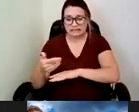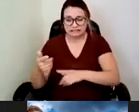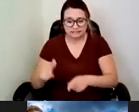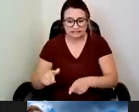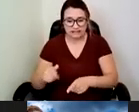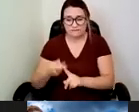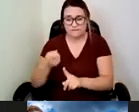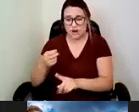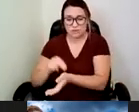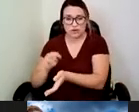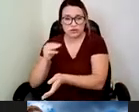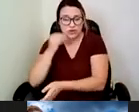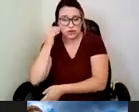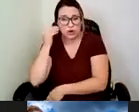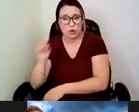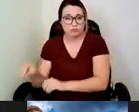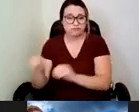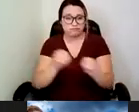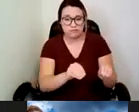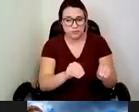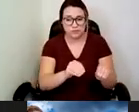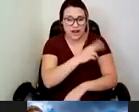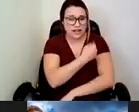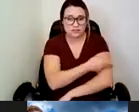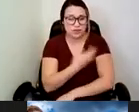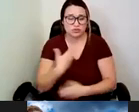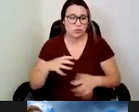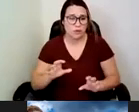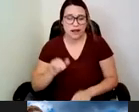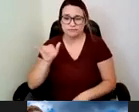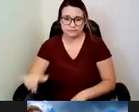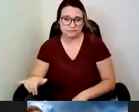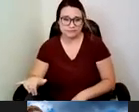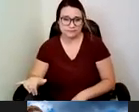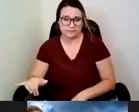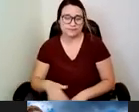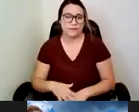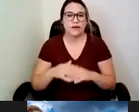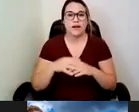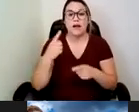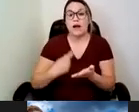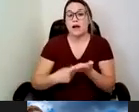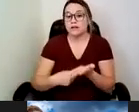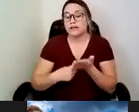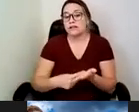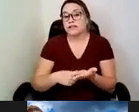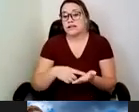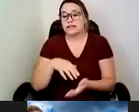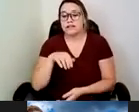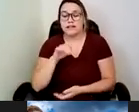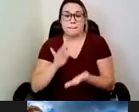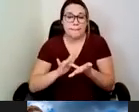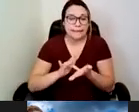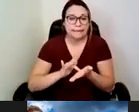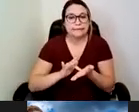nursing facility. Artificial nutrition and hydration, antibiotics, other instructions, some people put in